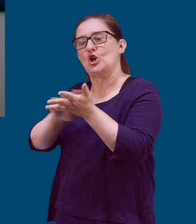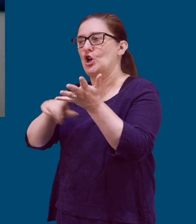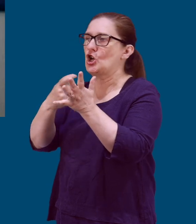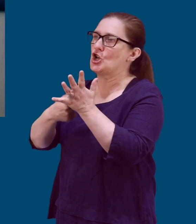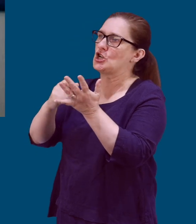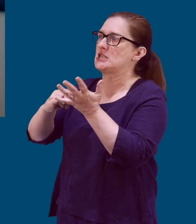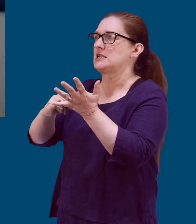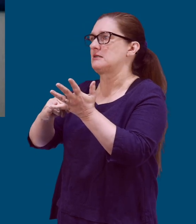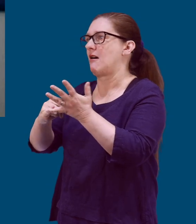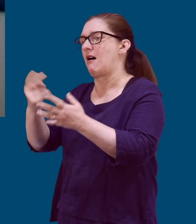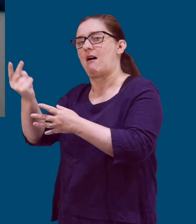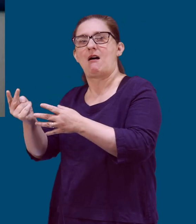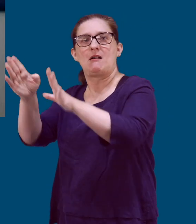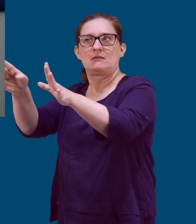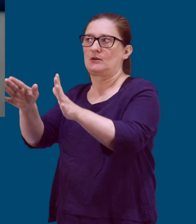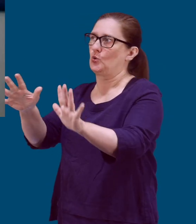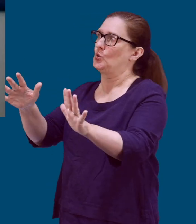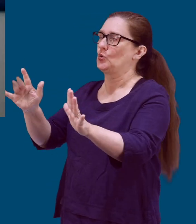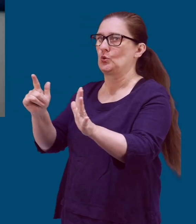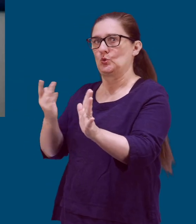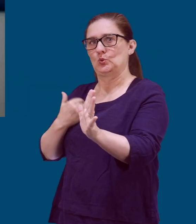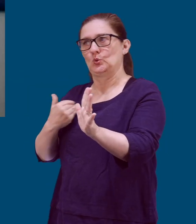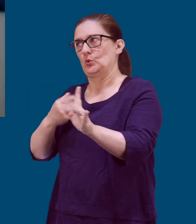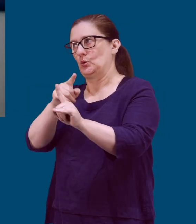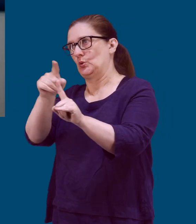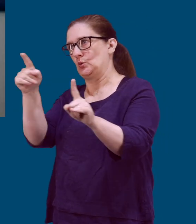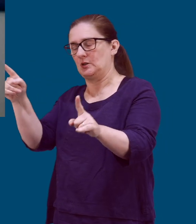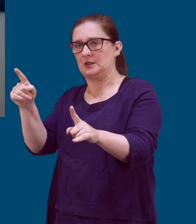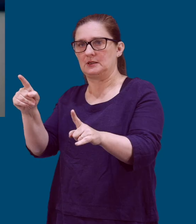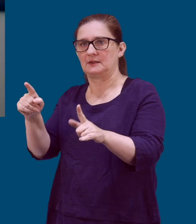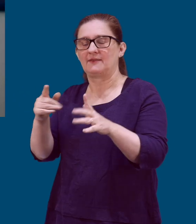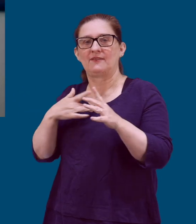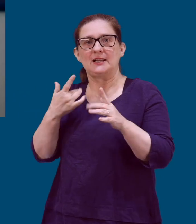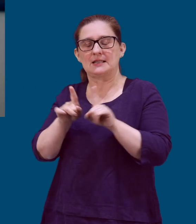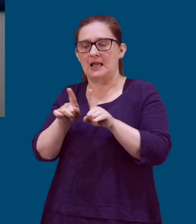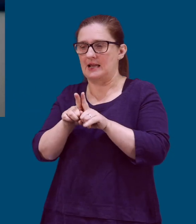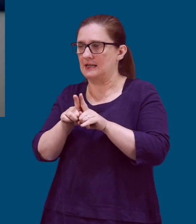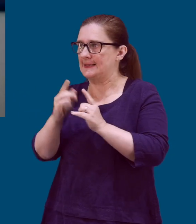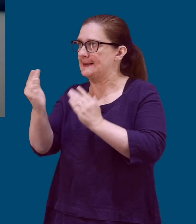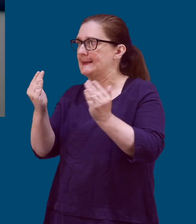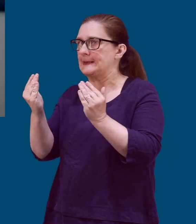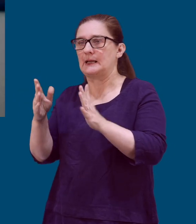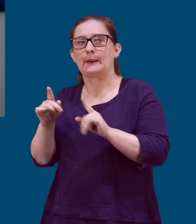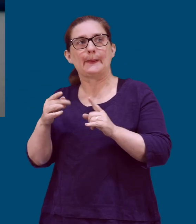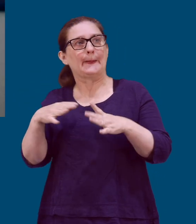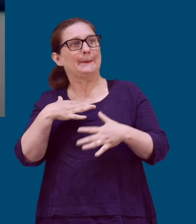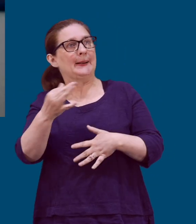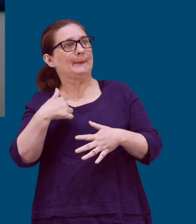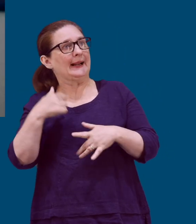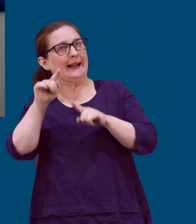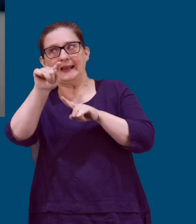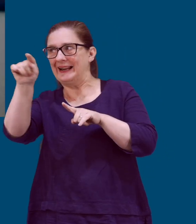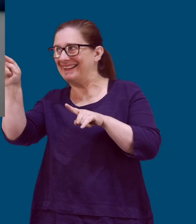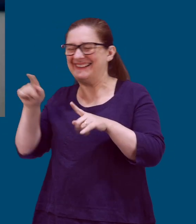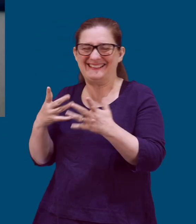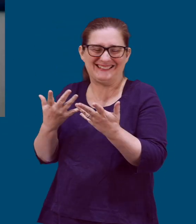a courtesan sitting at the gates of the king. Pick me, pick me. To be a marginalized girlie in the